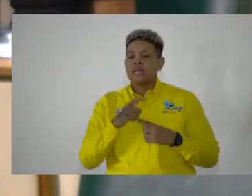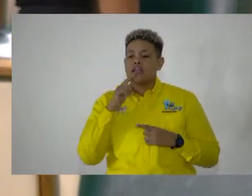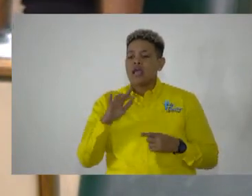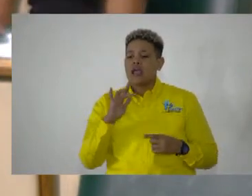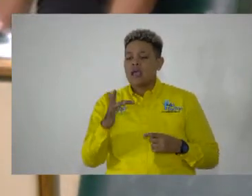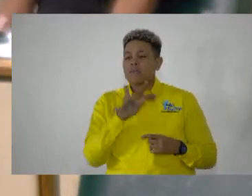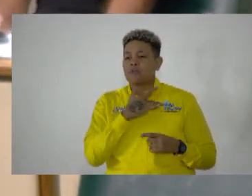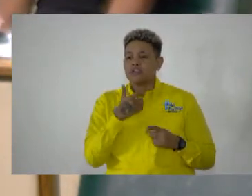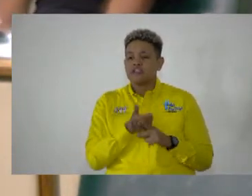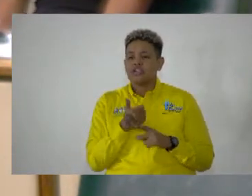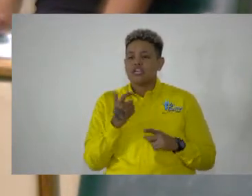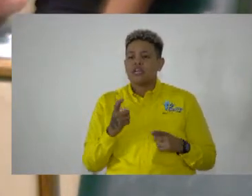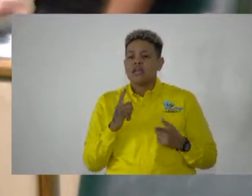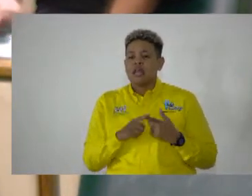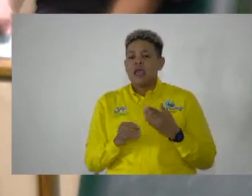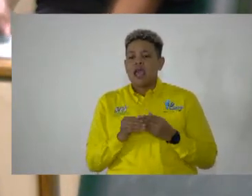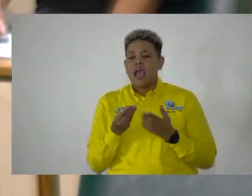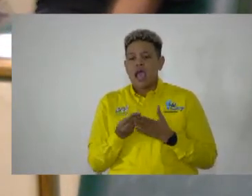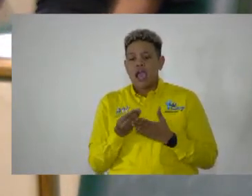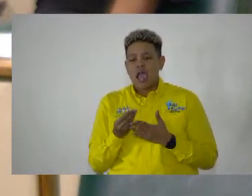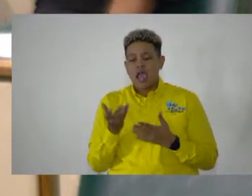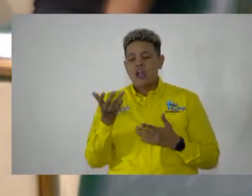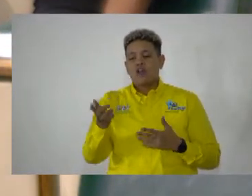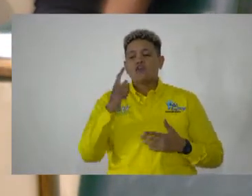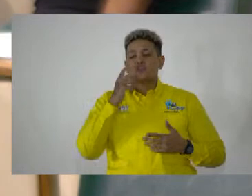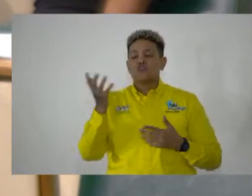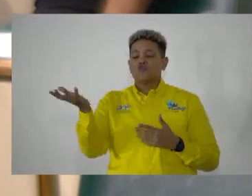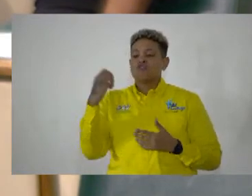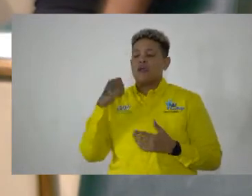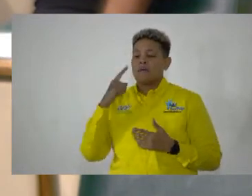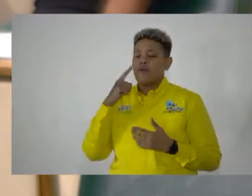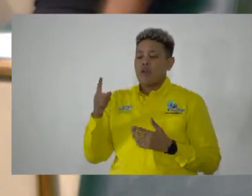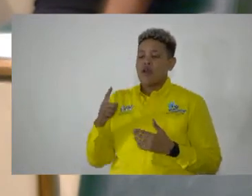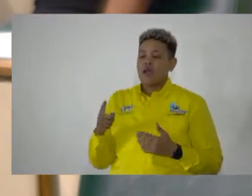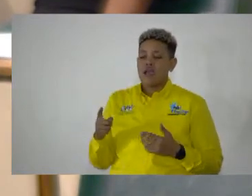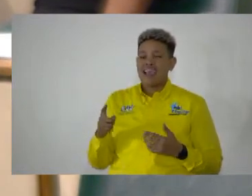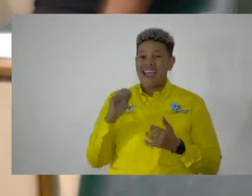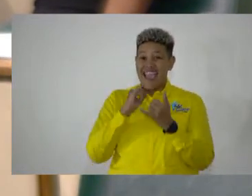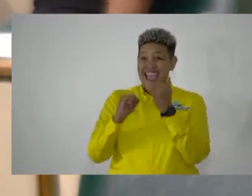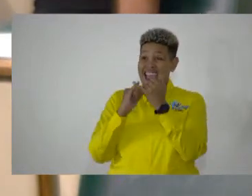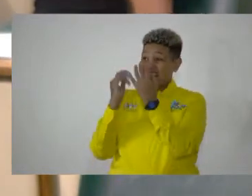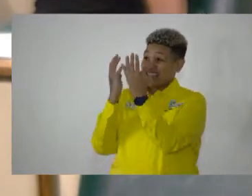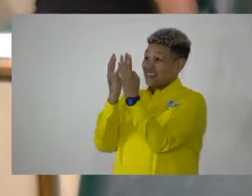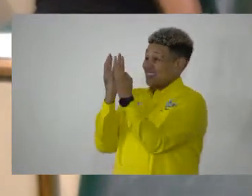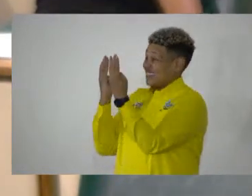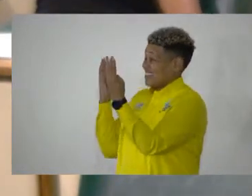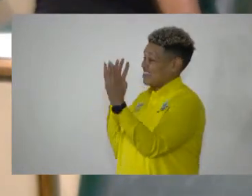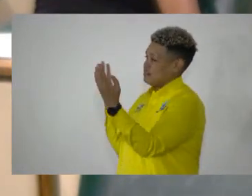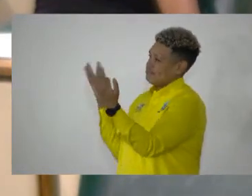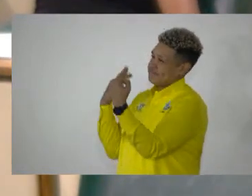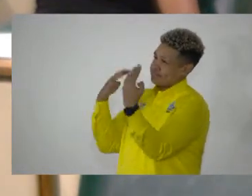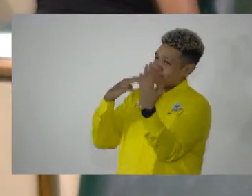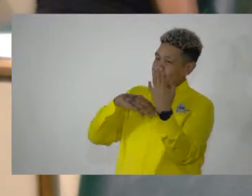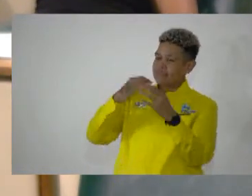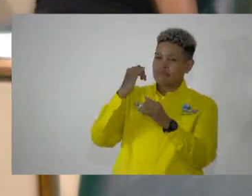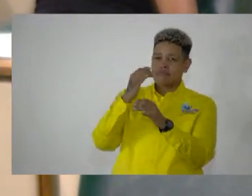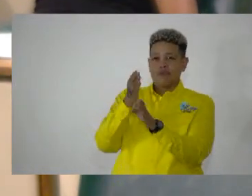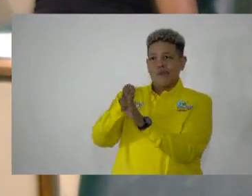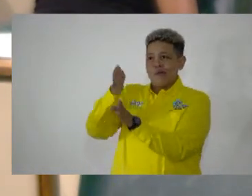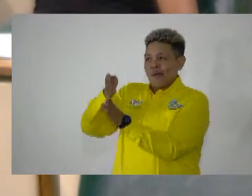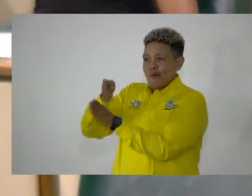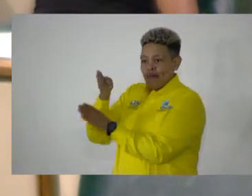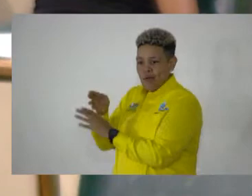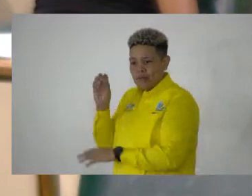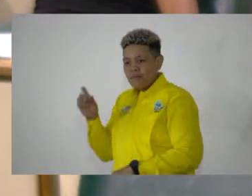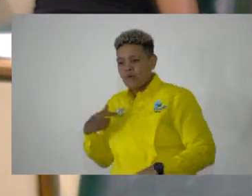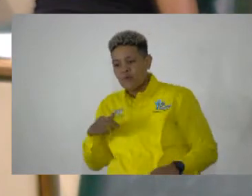appreciate an allocation to remove the maze of zinc fences in the areas. And Madam Speaker, we